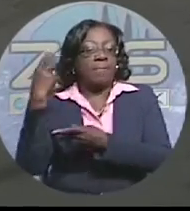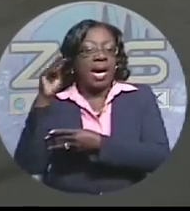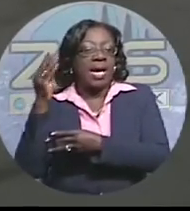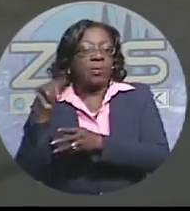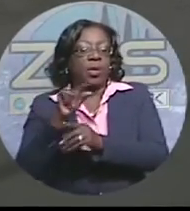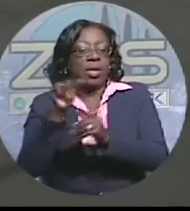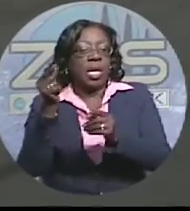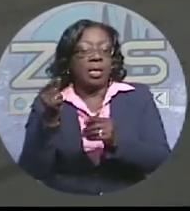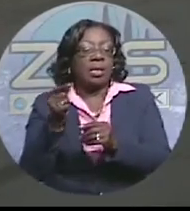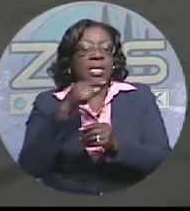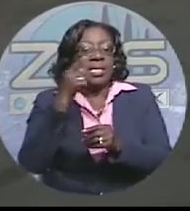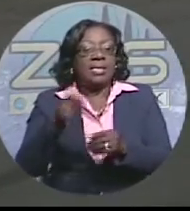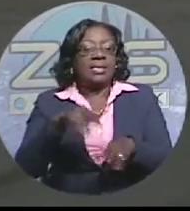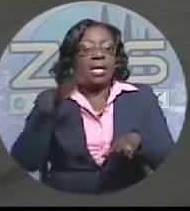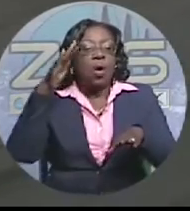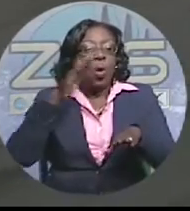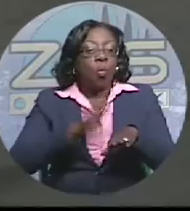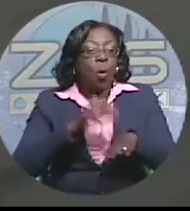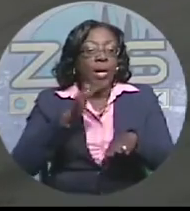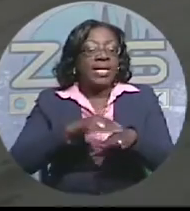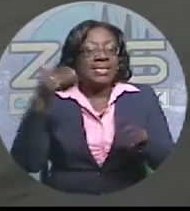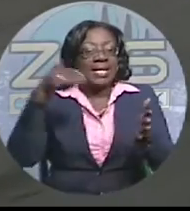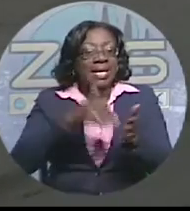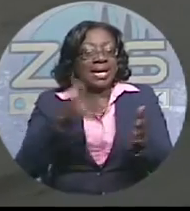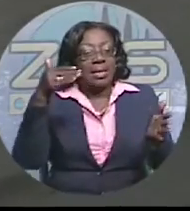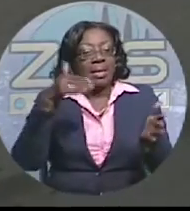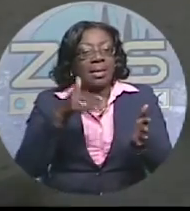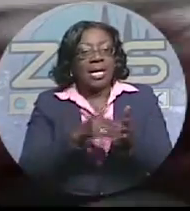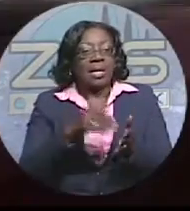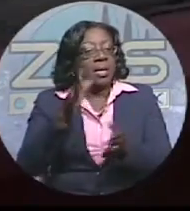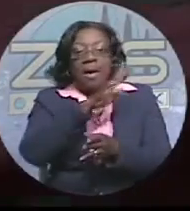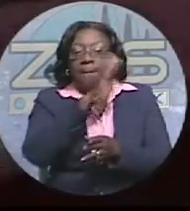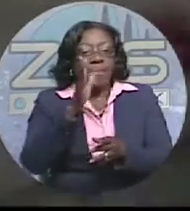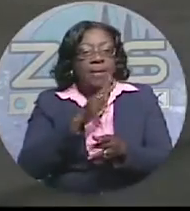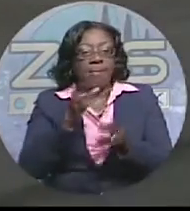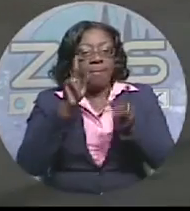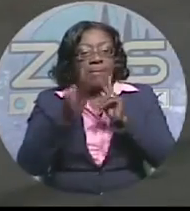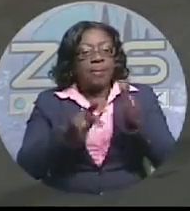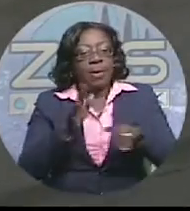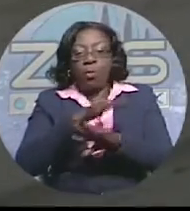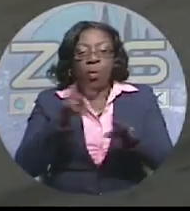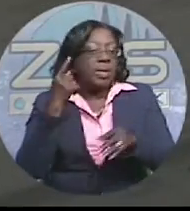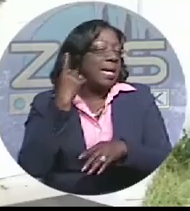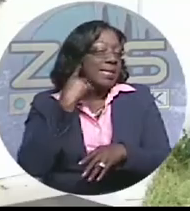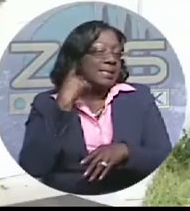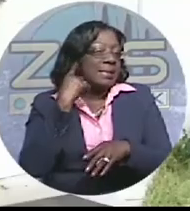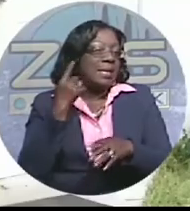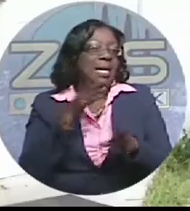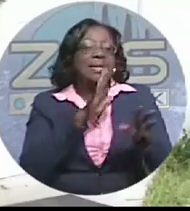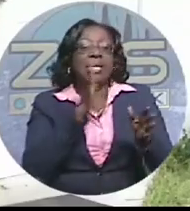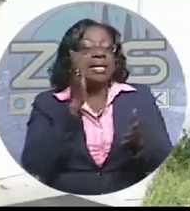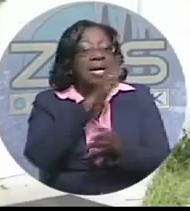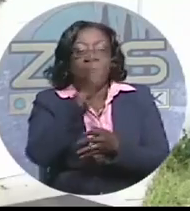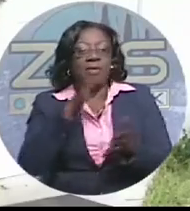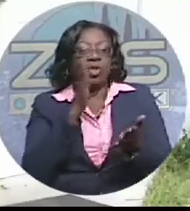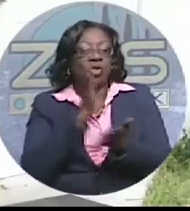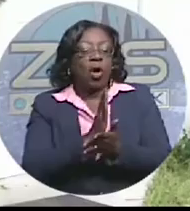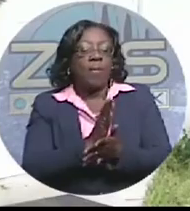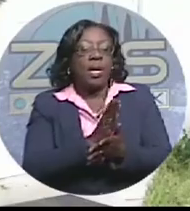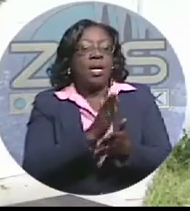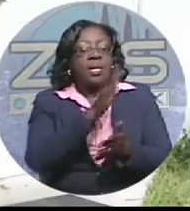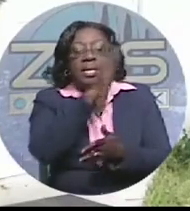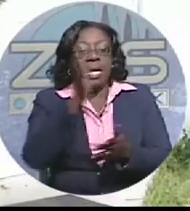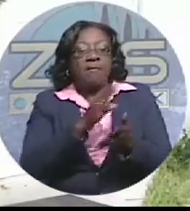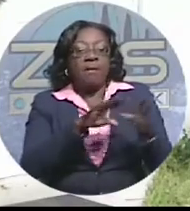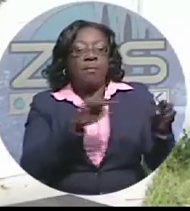says repeated warnings and citations have fallen on deaf ears and that the police were forced to take action. Some of the notices have been served on